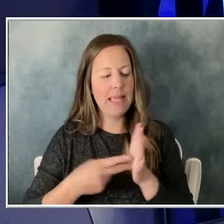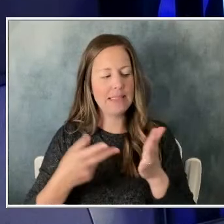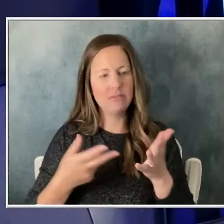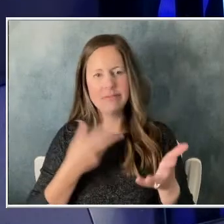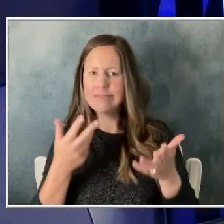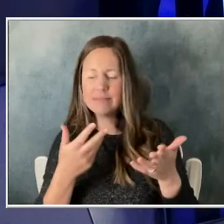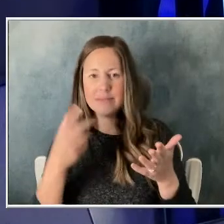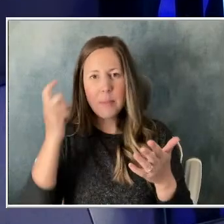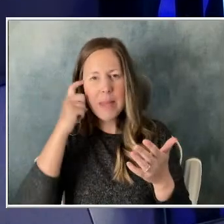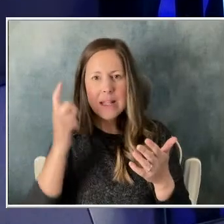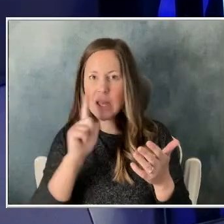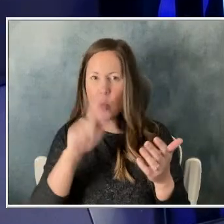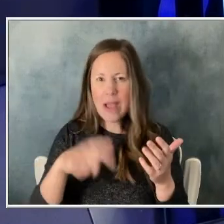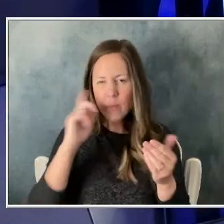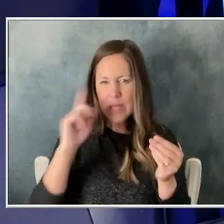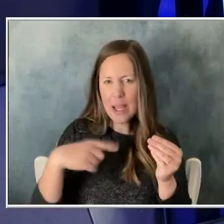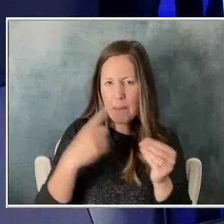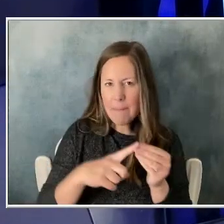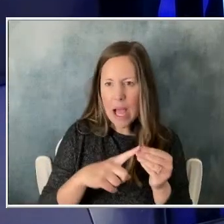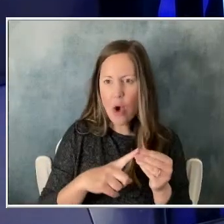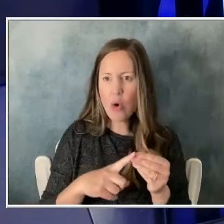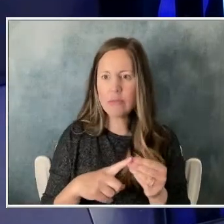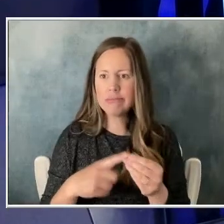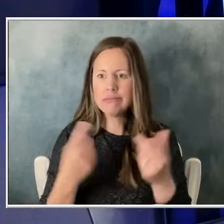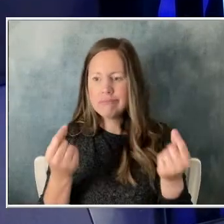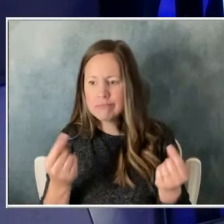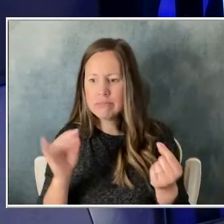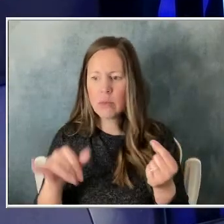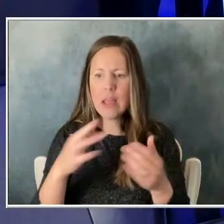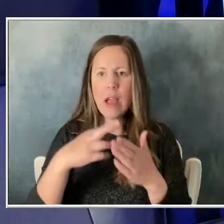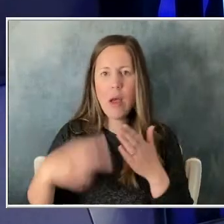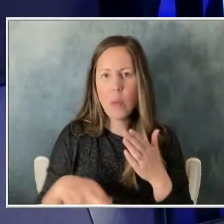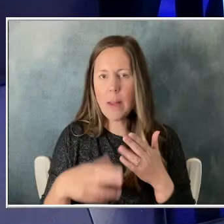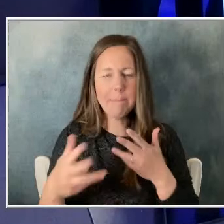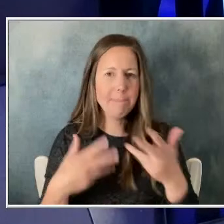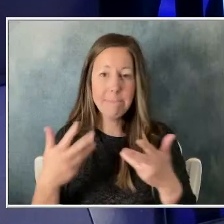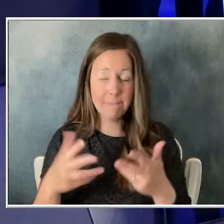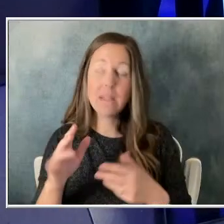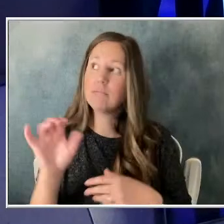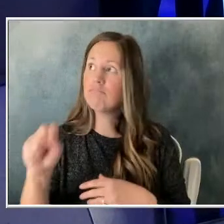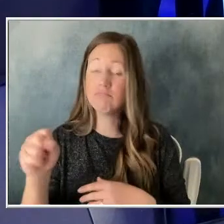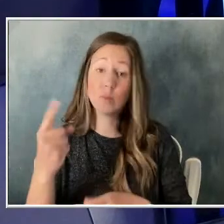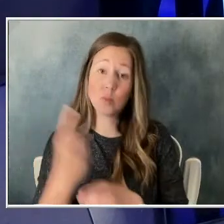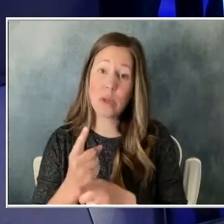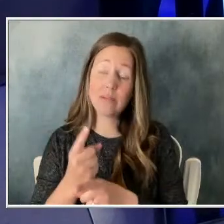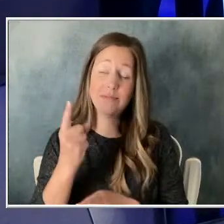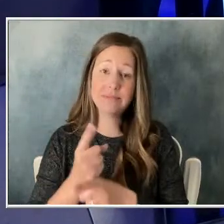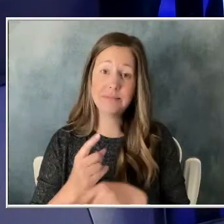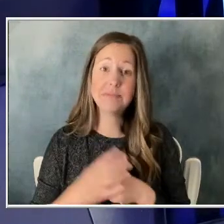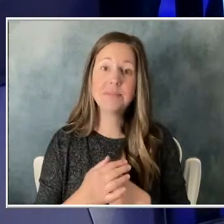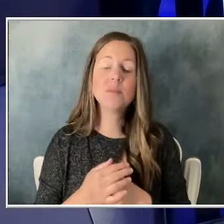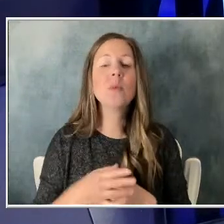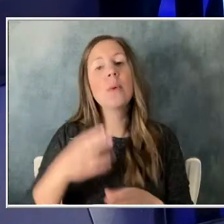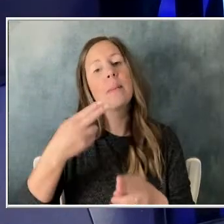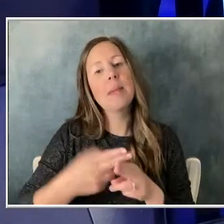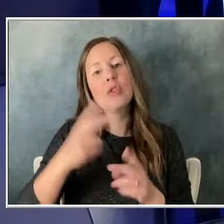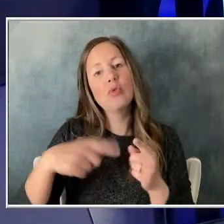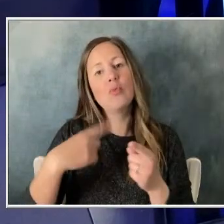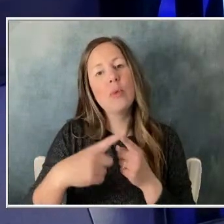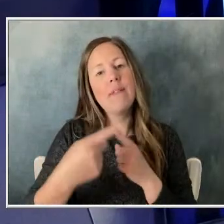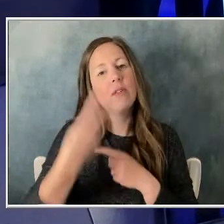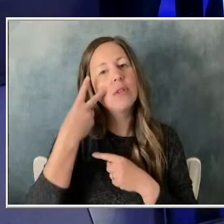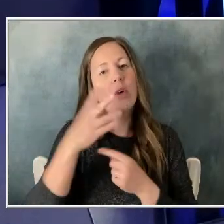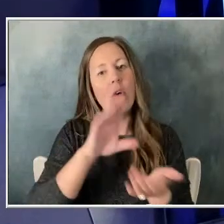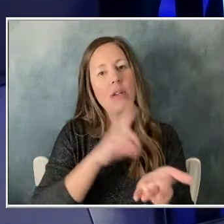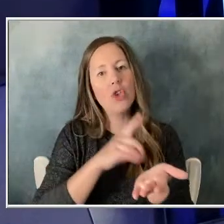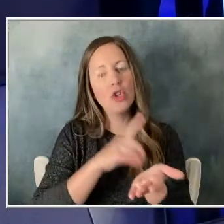having to think about what this outcome could have been? Certainly. So we mentioned when you saw your physician, they